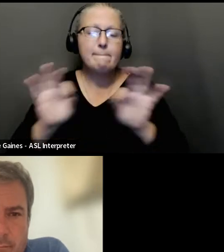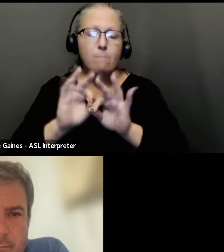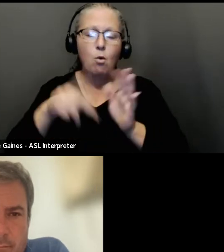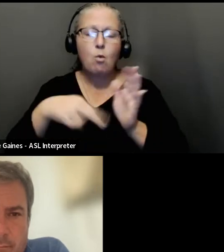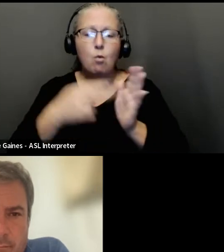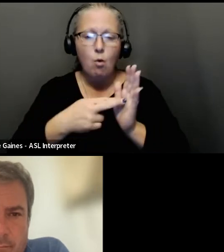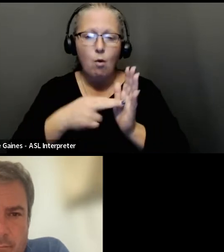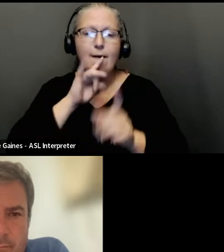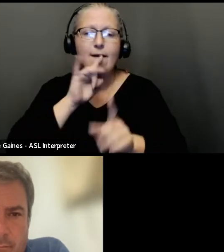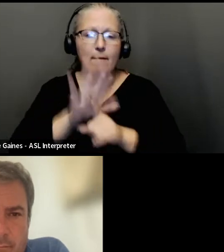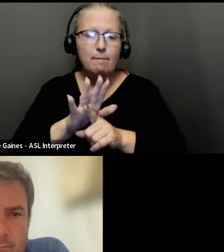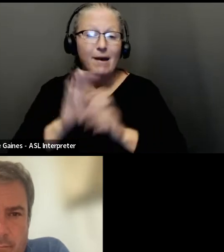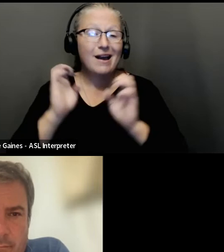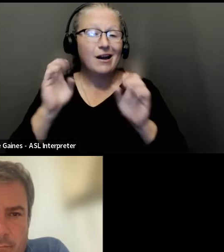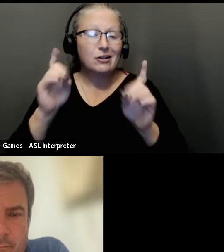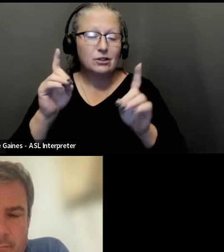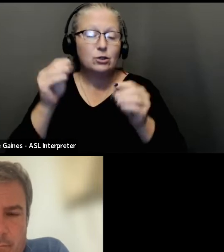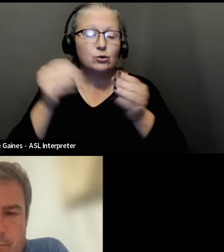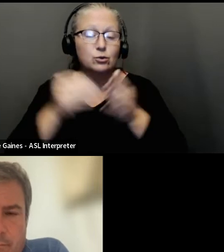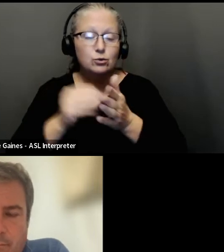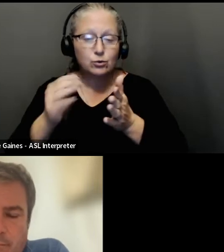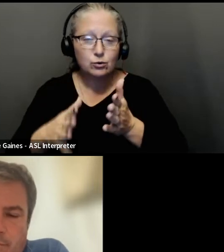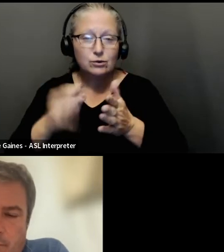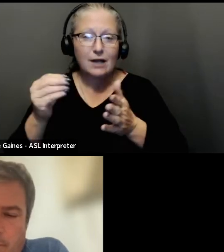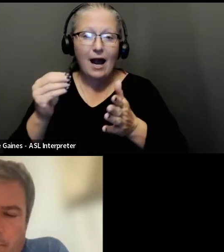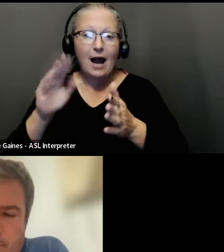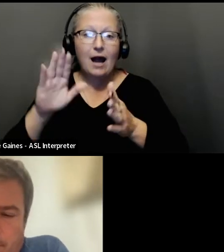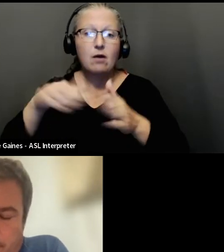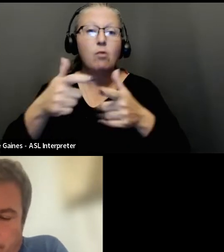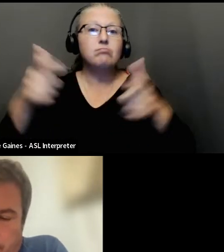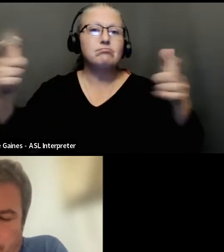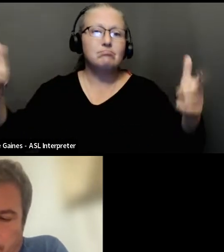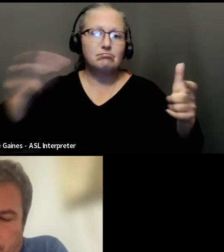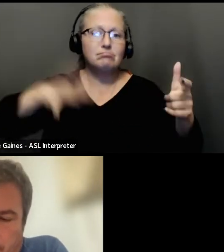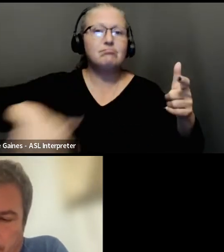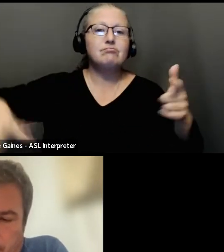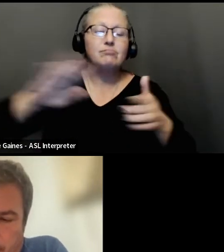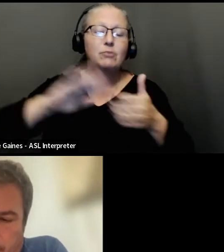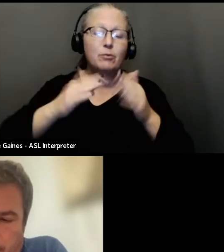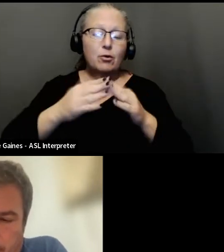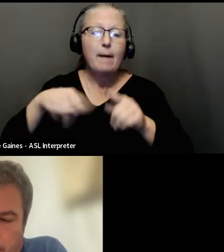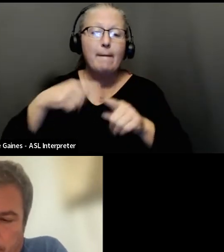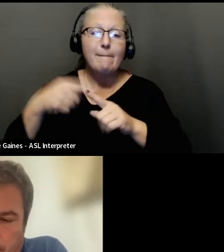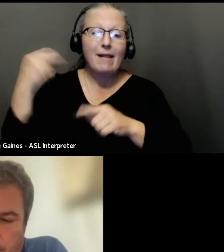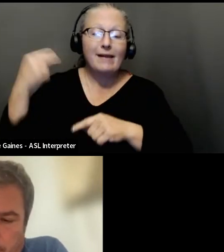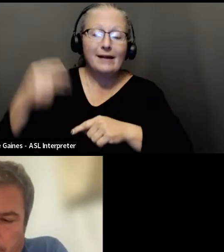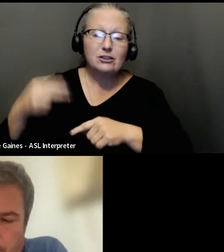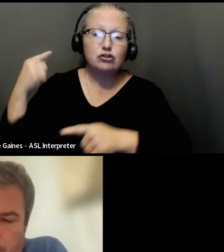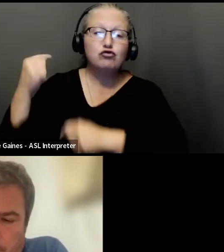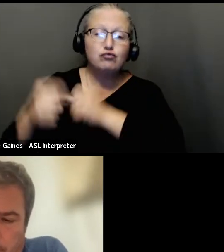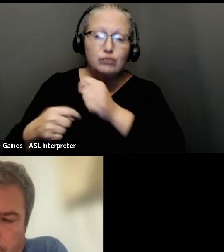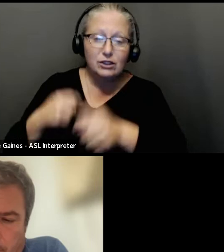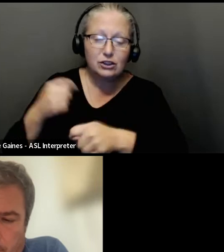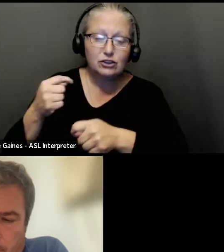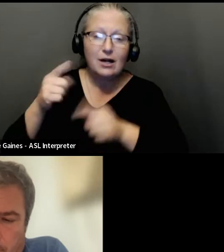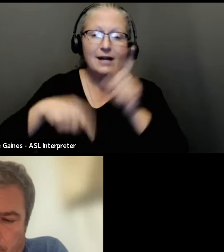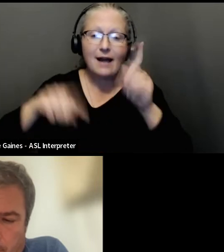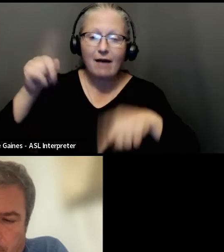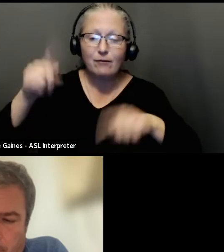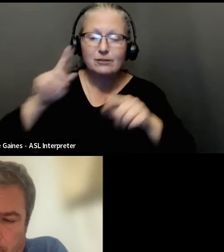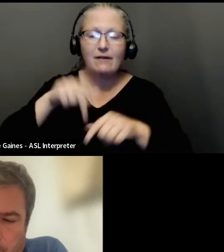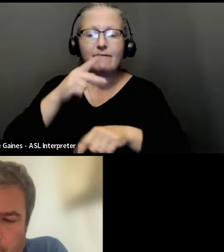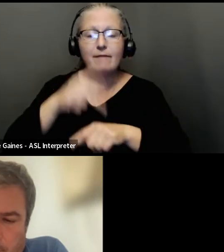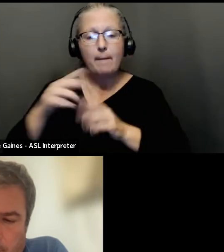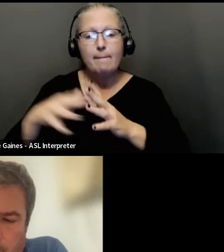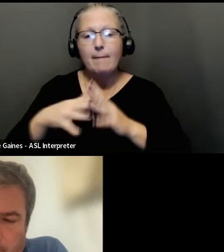role to commit to educating students and the larger community about the history, traditions, and diversity of the Filipino